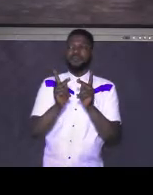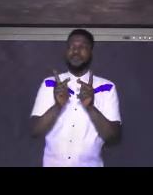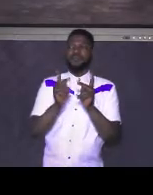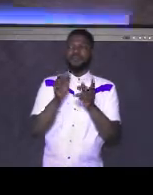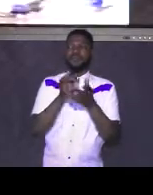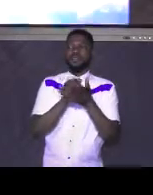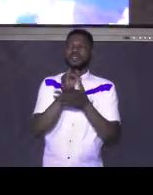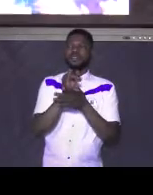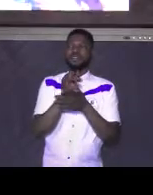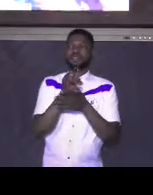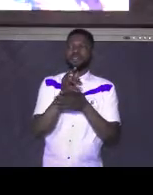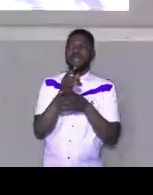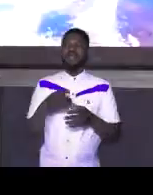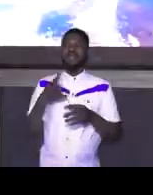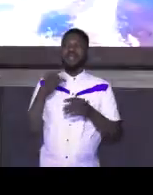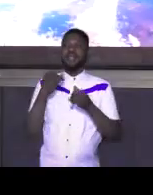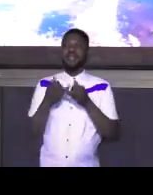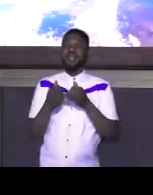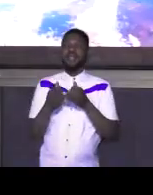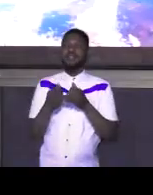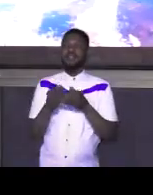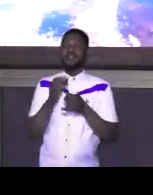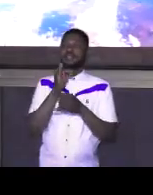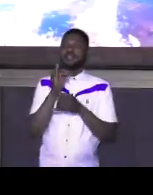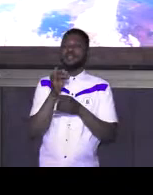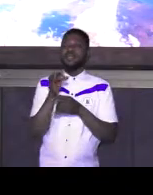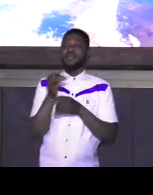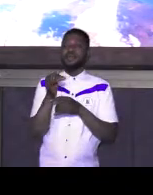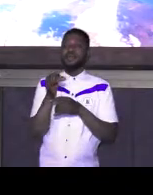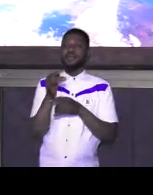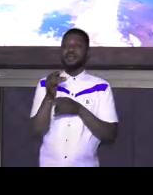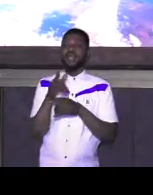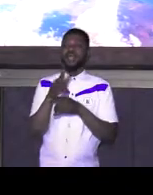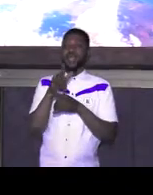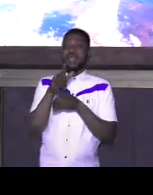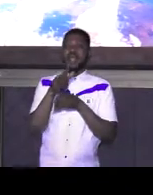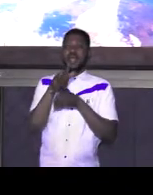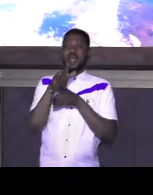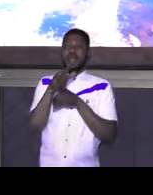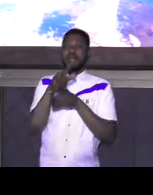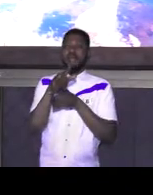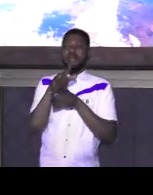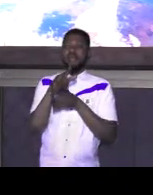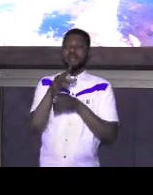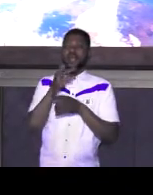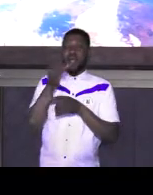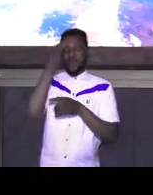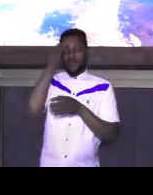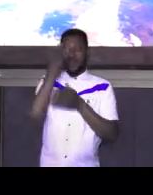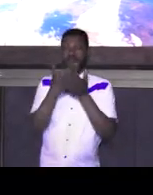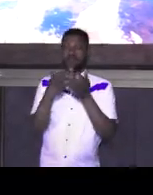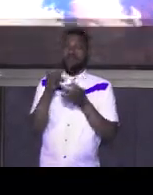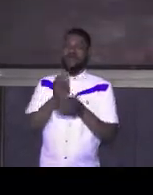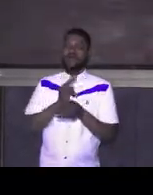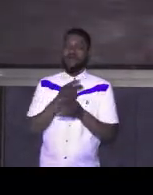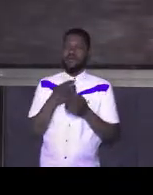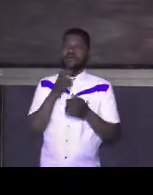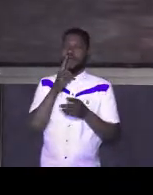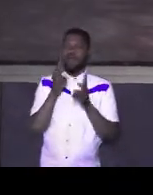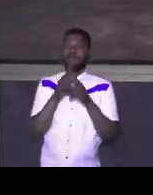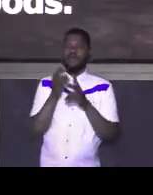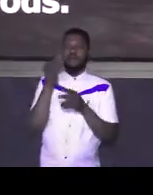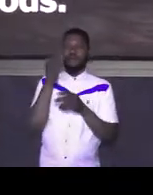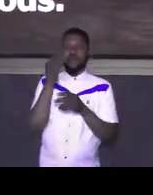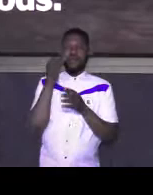So that is jets. And the last one is aeroplanes. Say that. I know some of us are